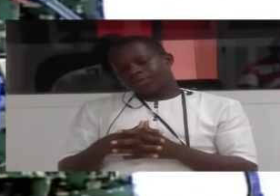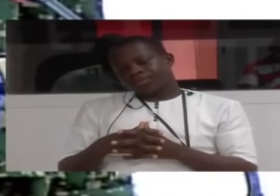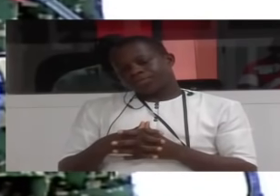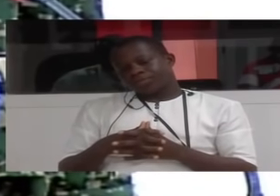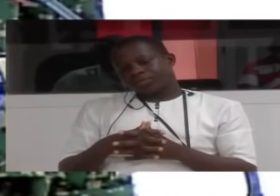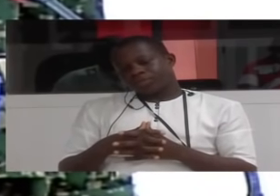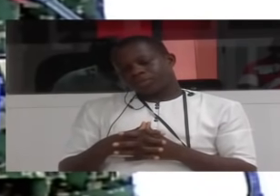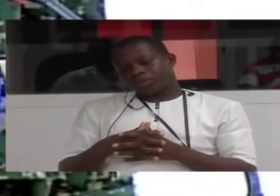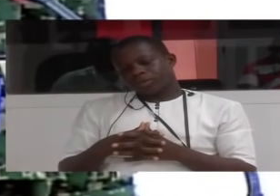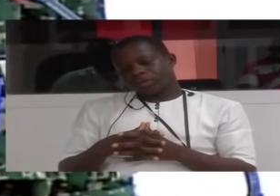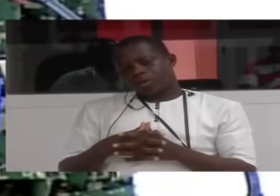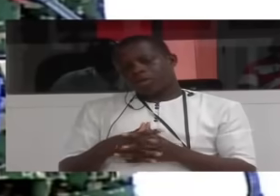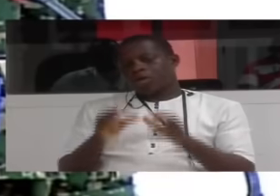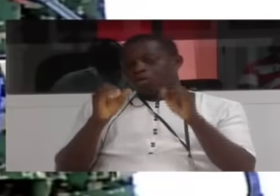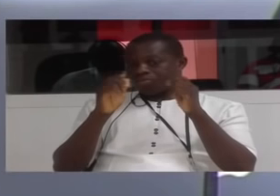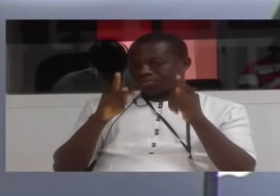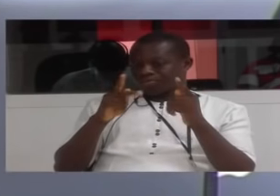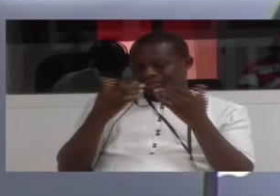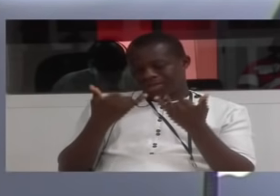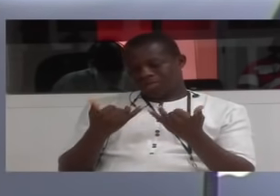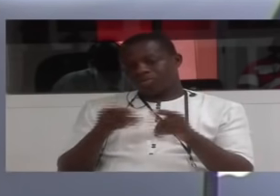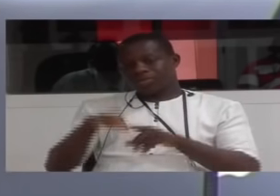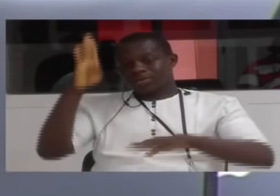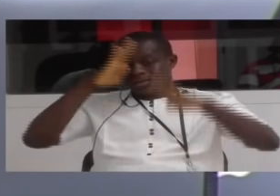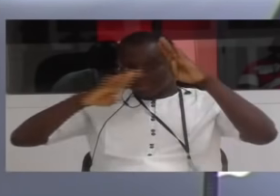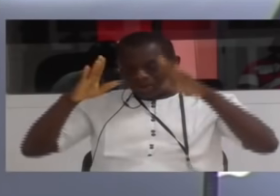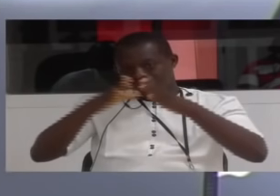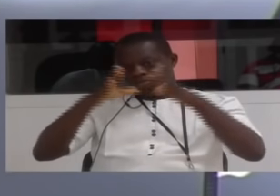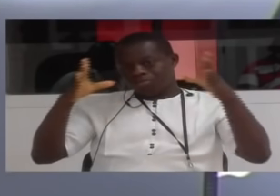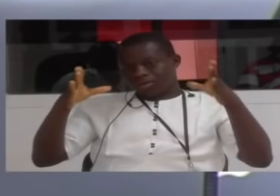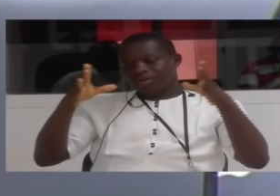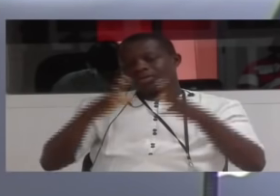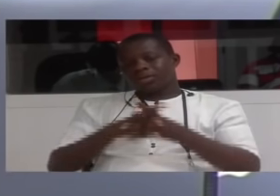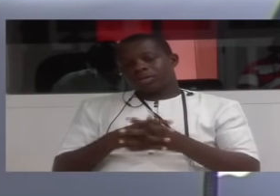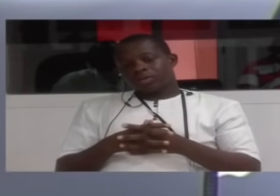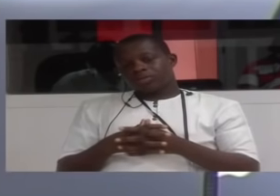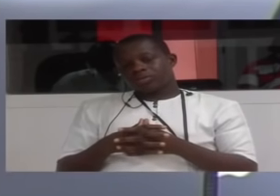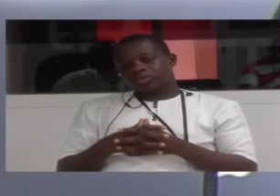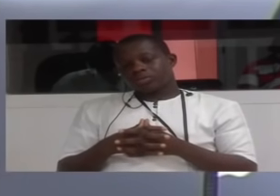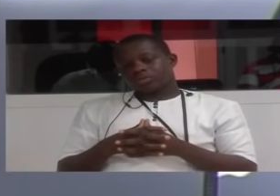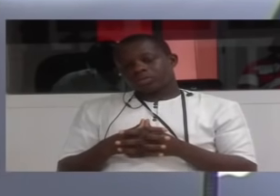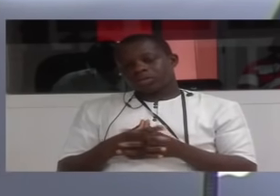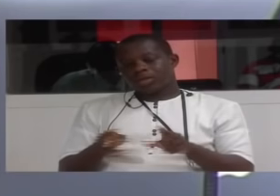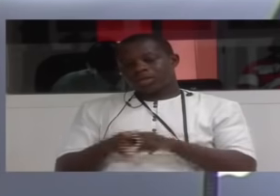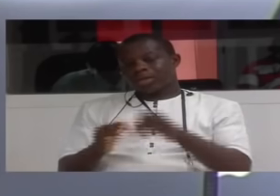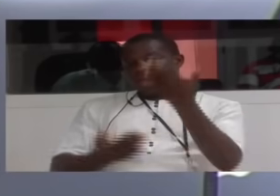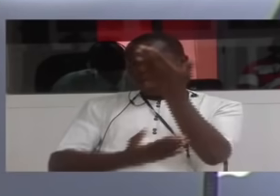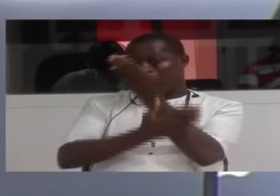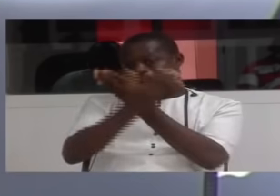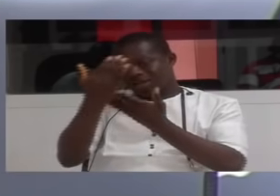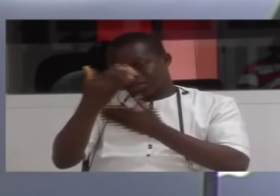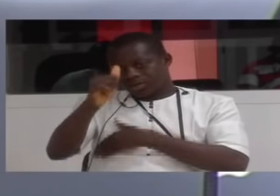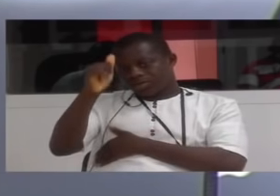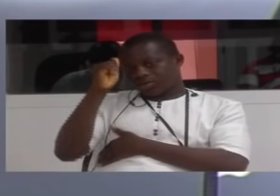Cham. Okay. Thank you very much. Thanks na jërëjëf. Earlier yesterday we